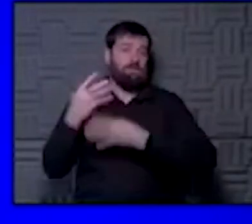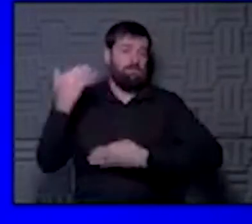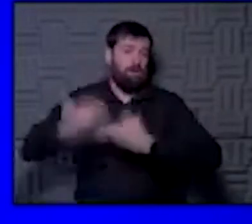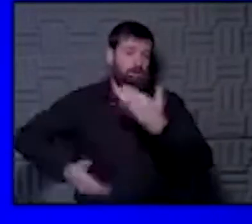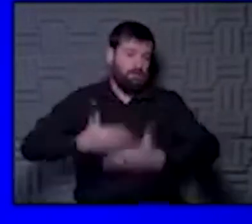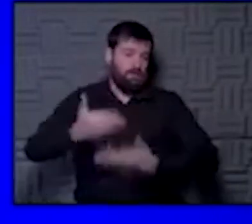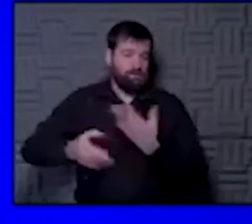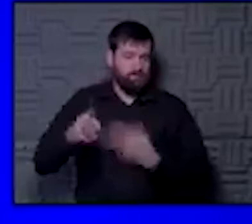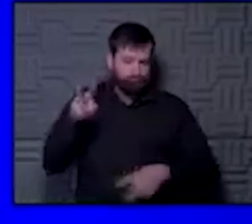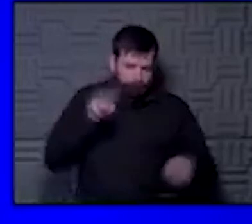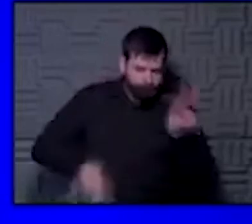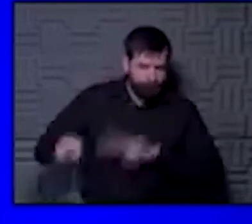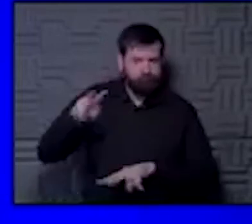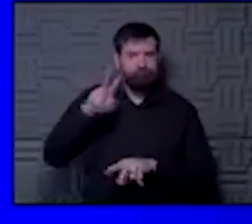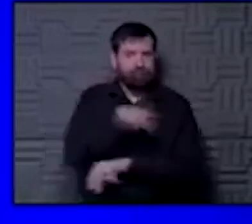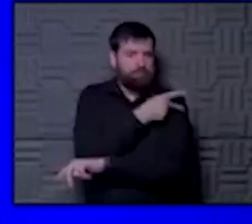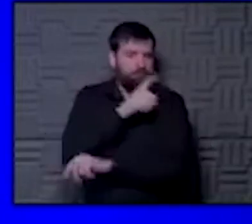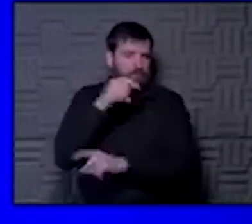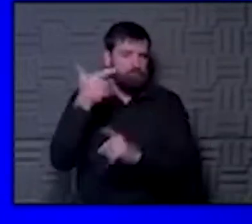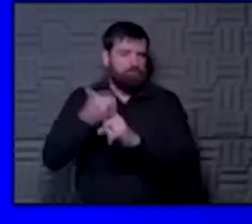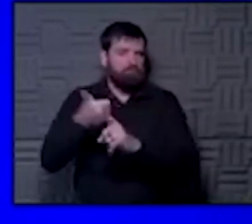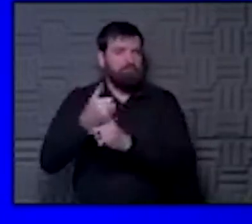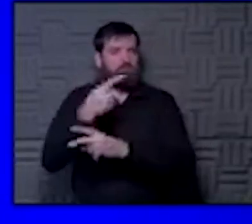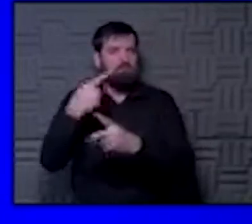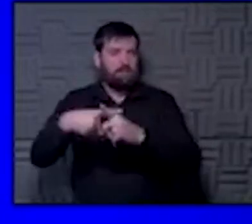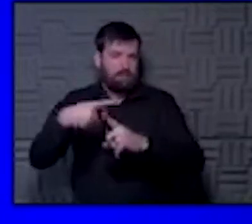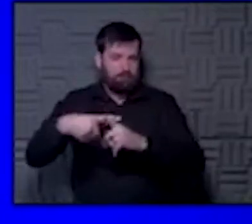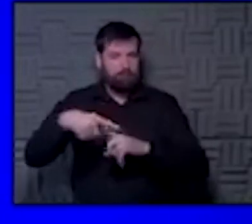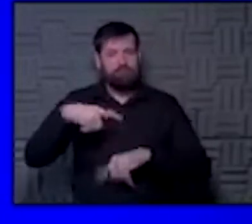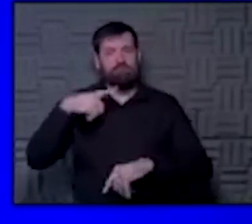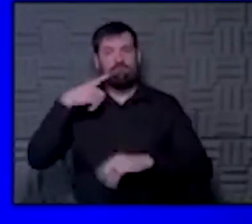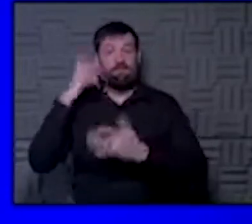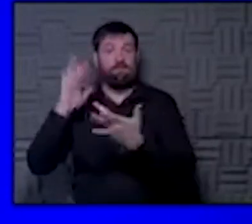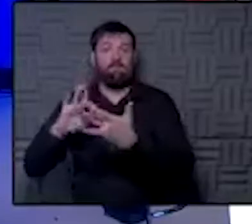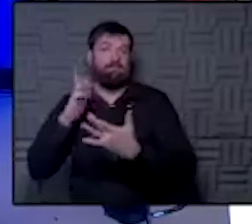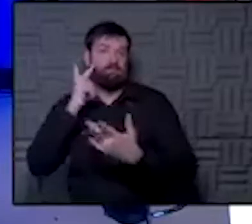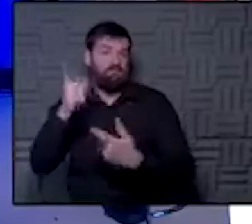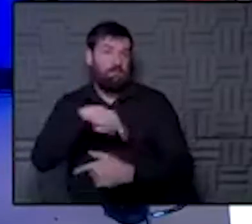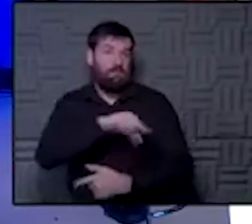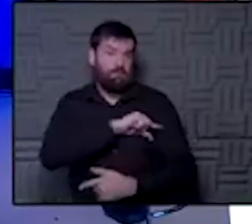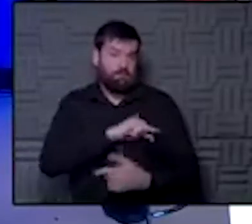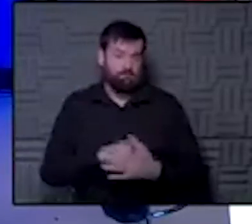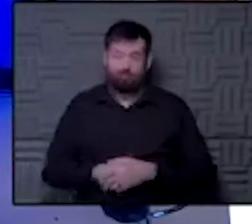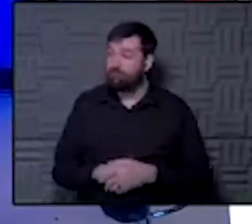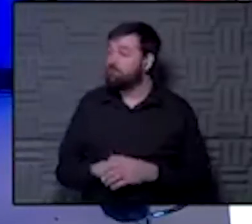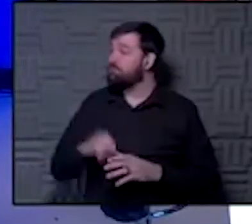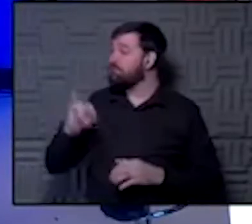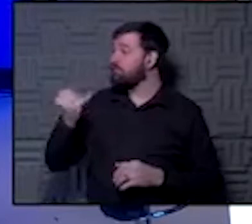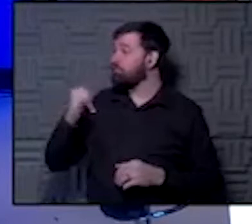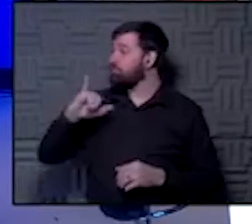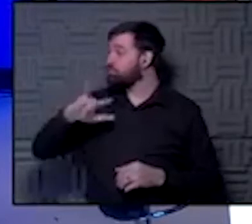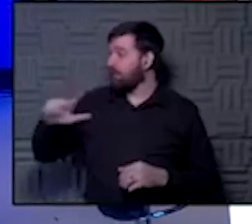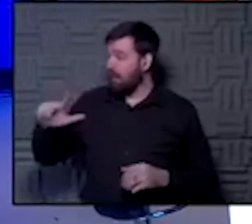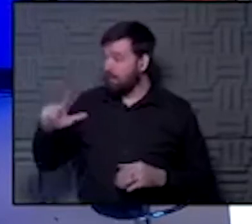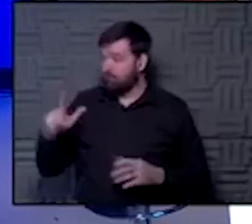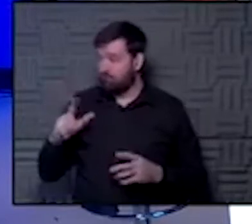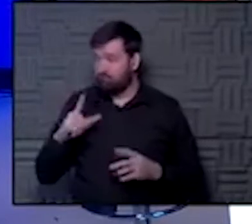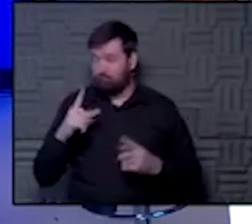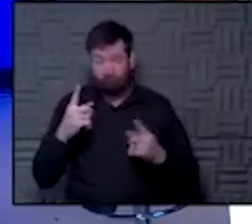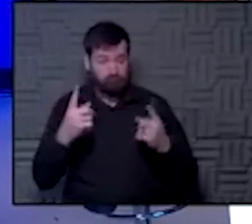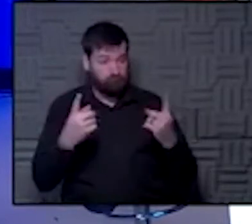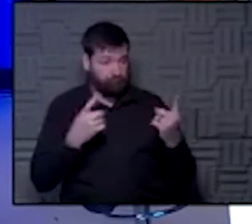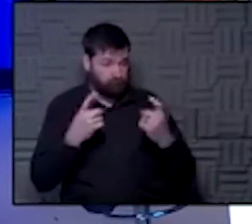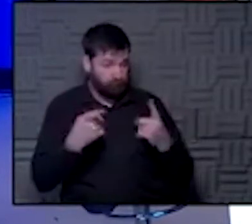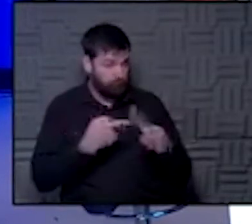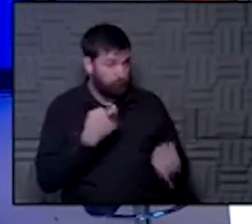looking at patients who are positive and then contacting them and seeing if they qualify. All right. Well, Jill, let's turn and see if there's questions from